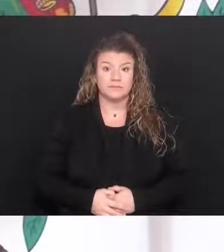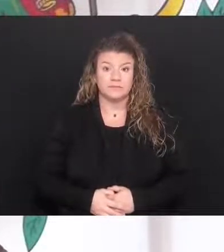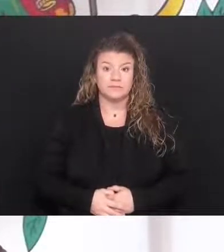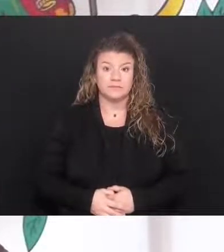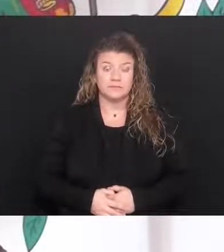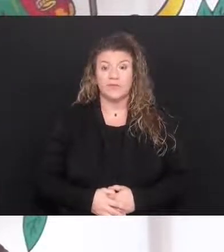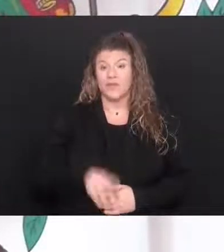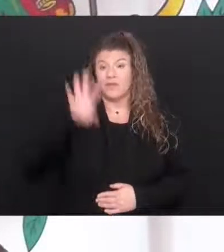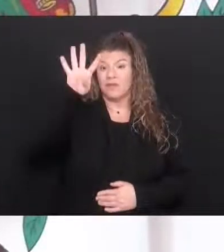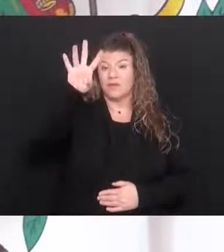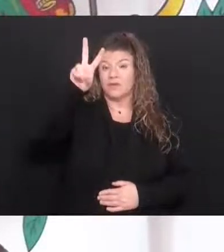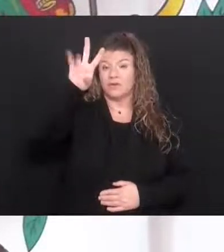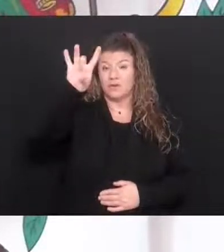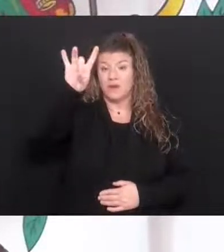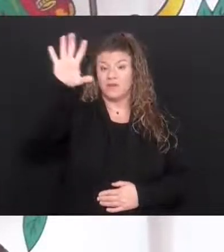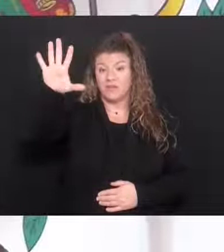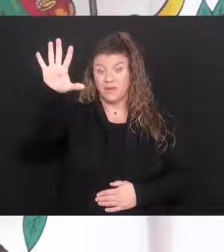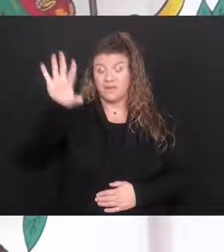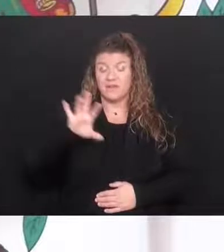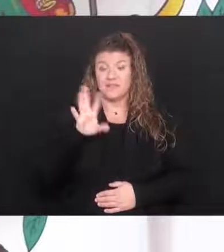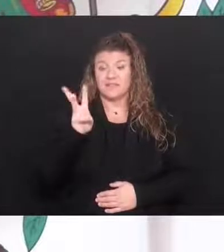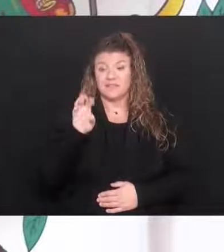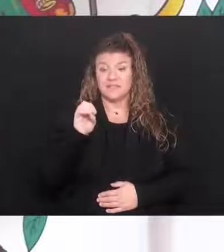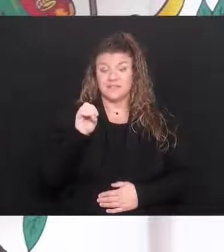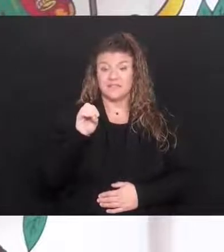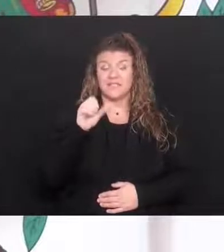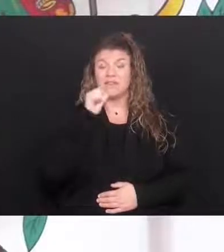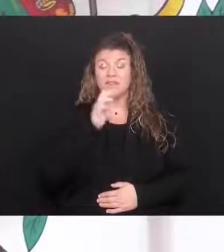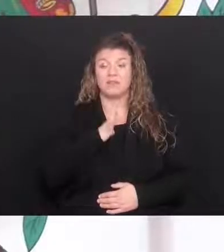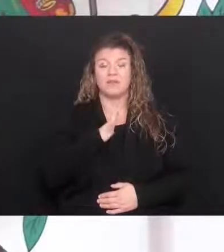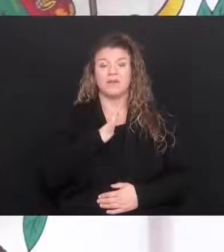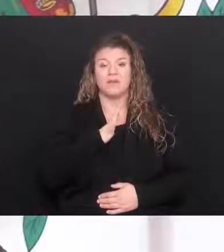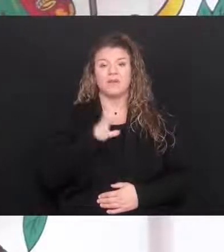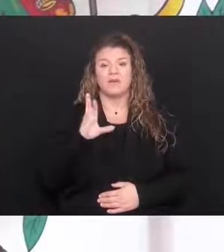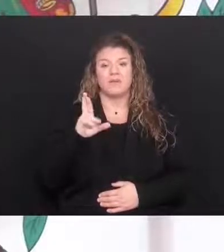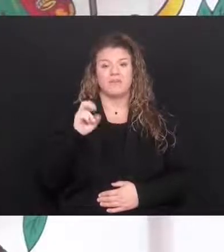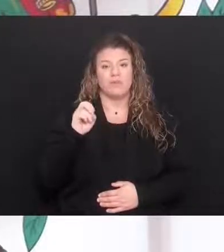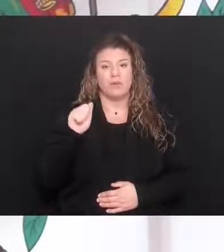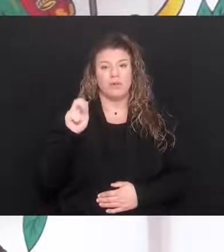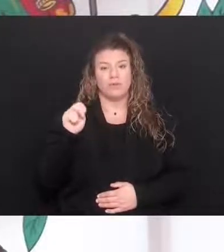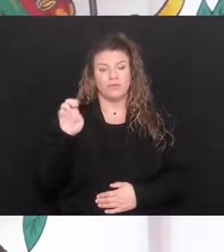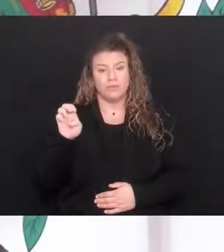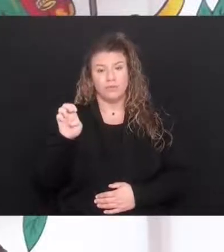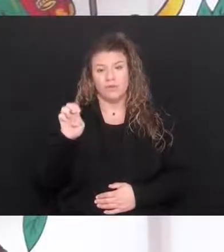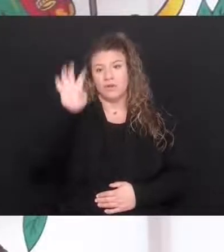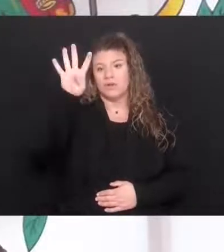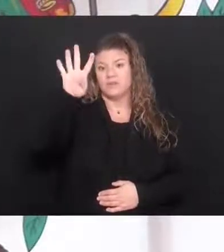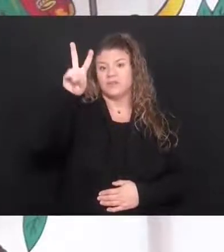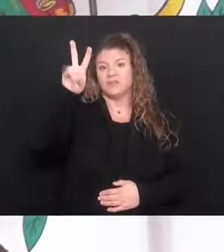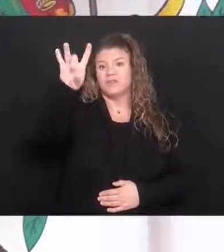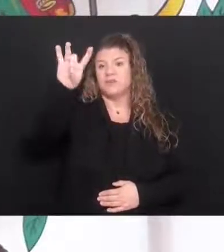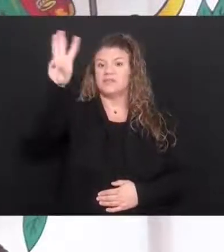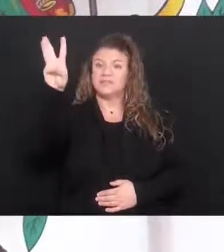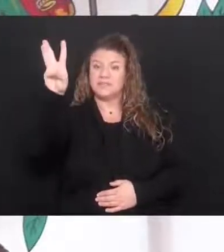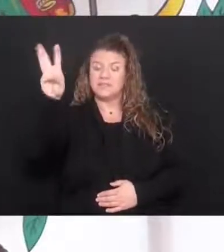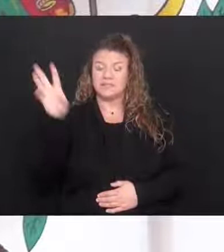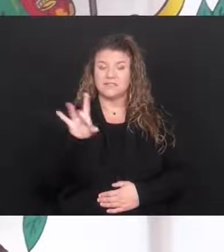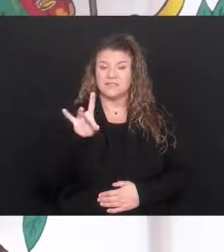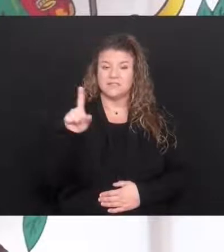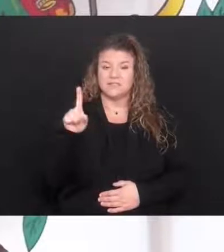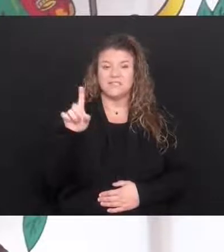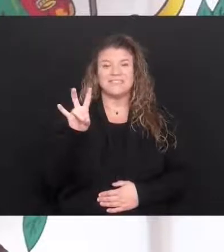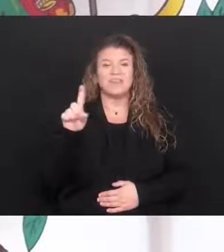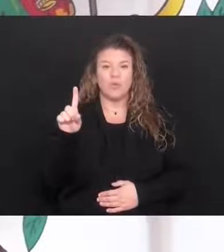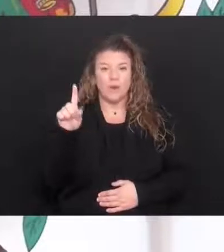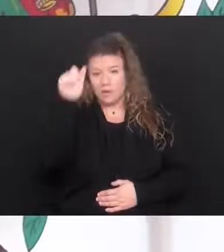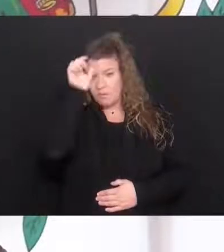The 4,285th death is a 60-year-old female from Roane County. The 4,286th death is a